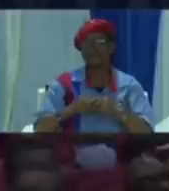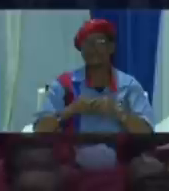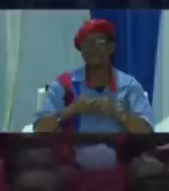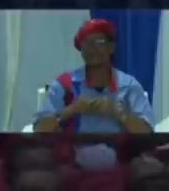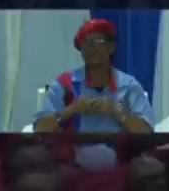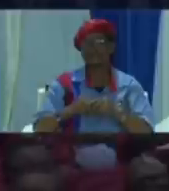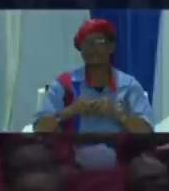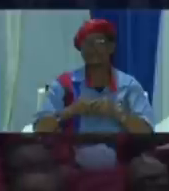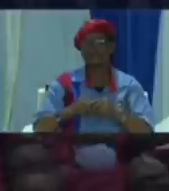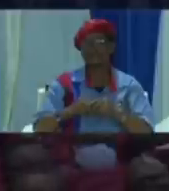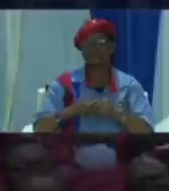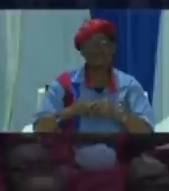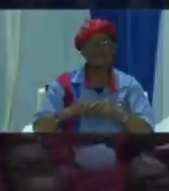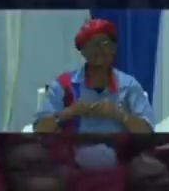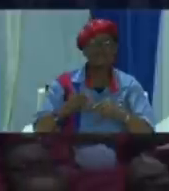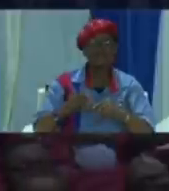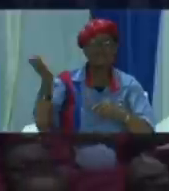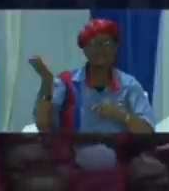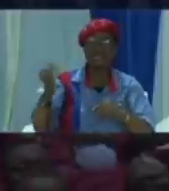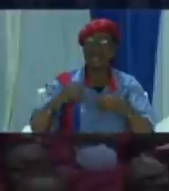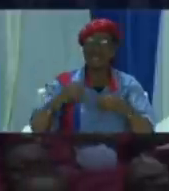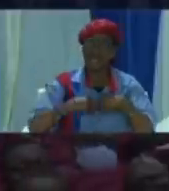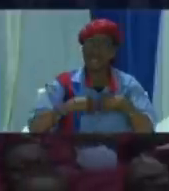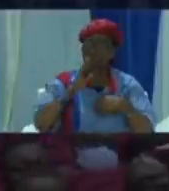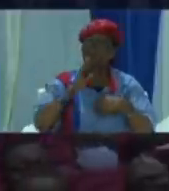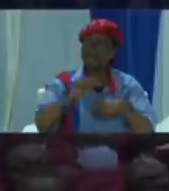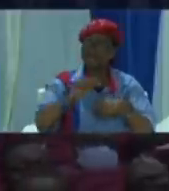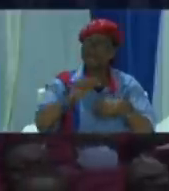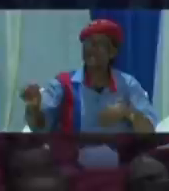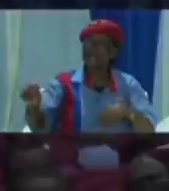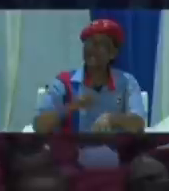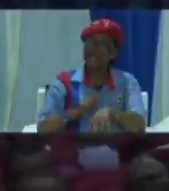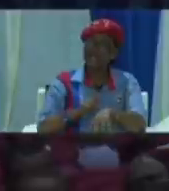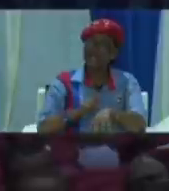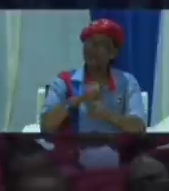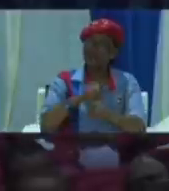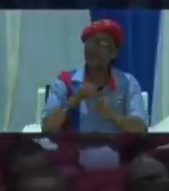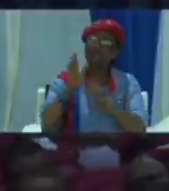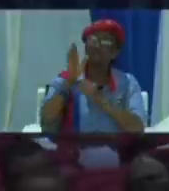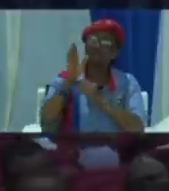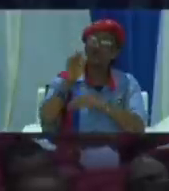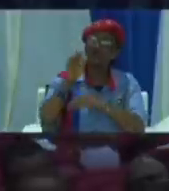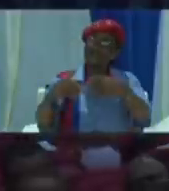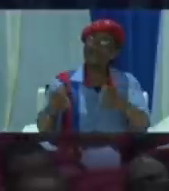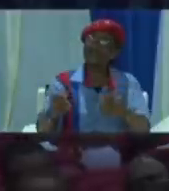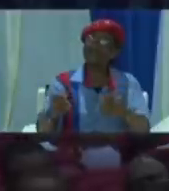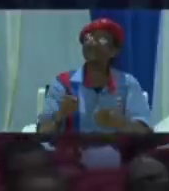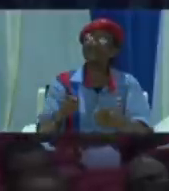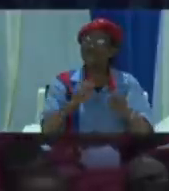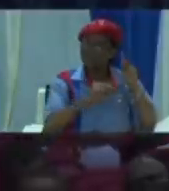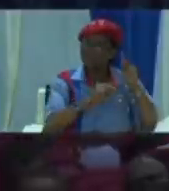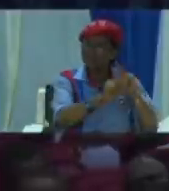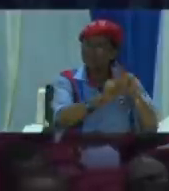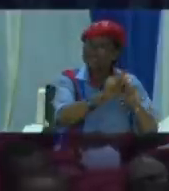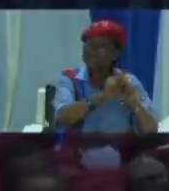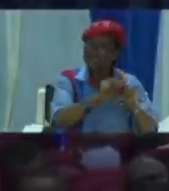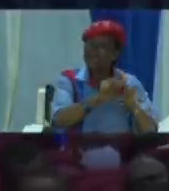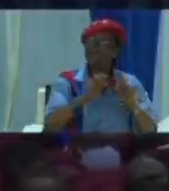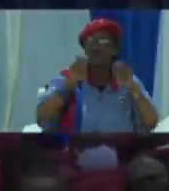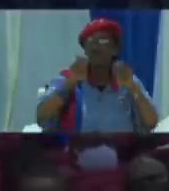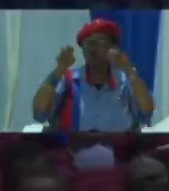I mean, there have been a time when God gave a prophetic topic. And